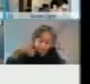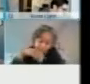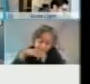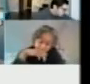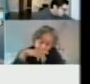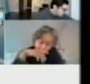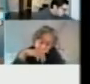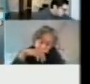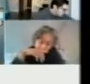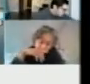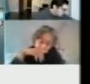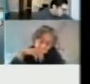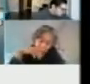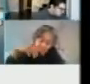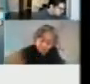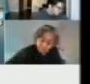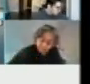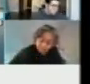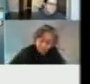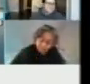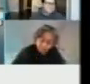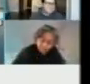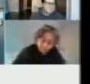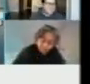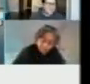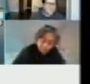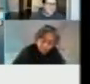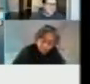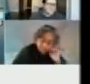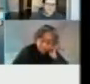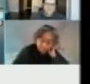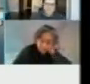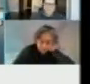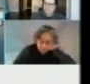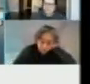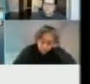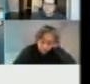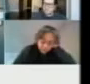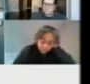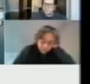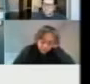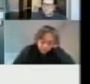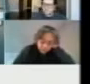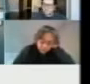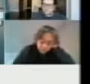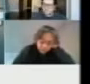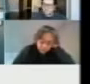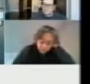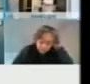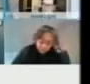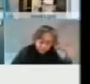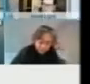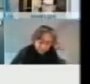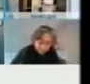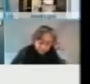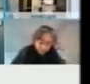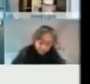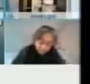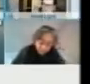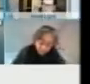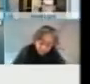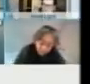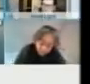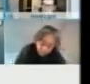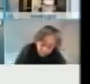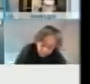9, the additional lot area is insufficient. Article 53, Section 9, the floor-to-area ratio is excessive. Article 53, Section 9, the building